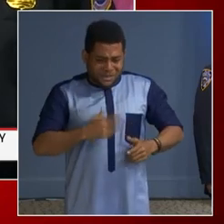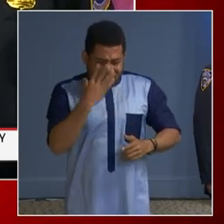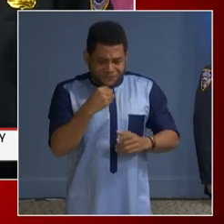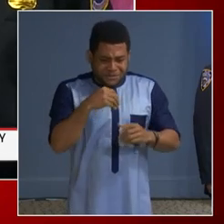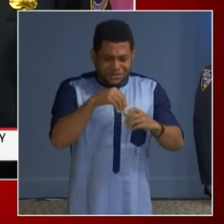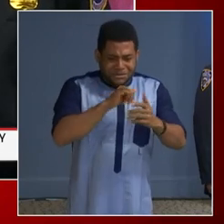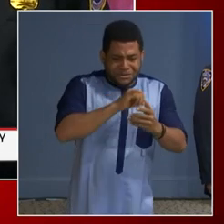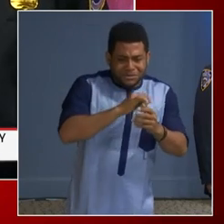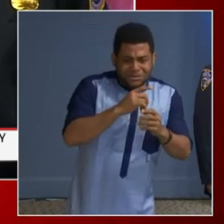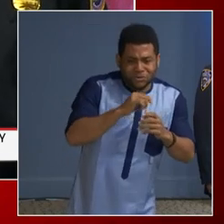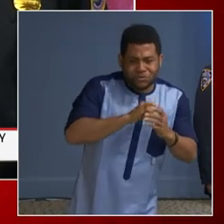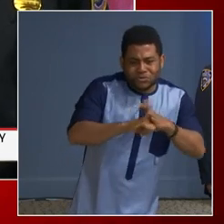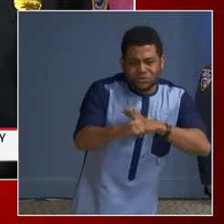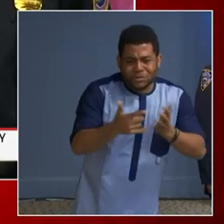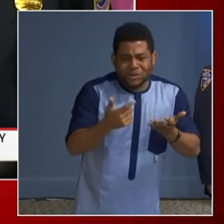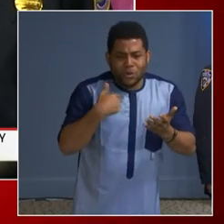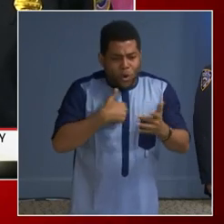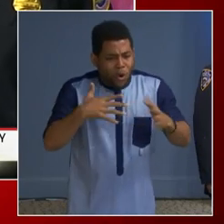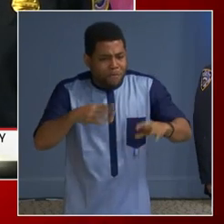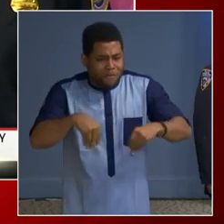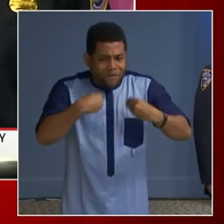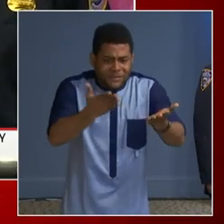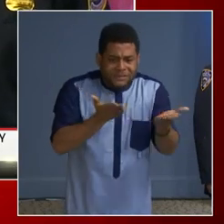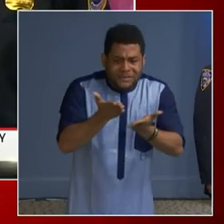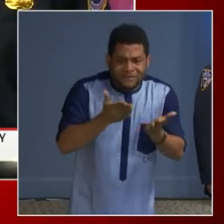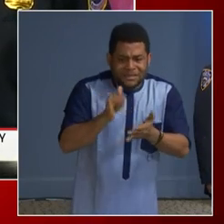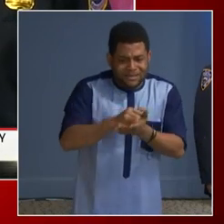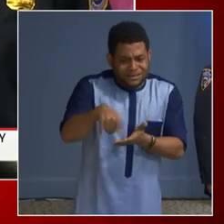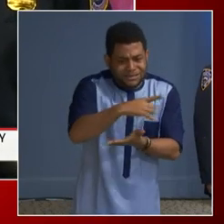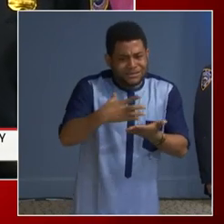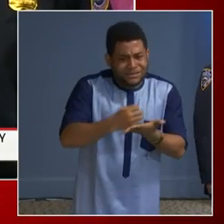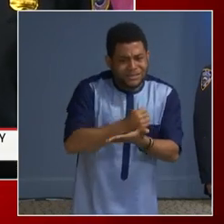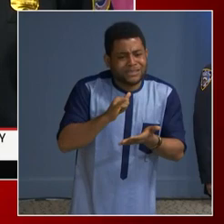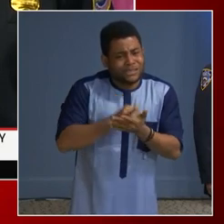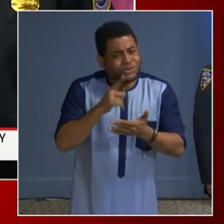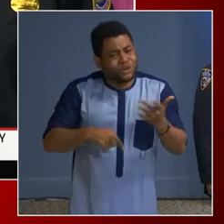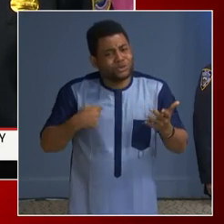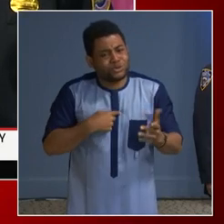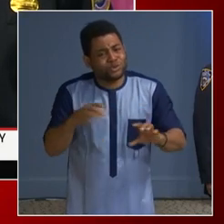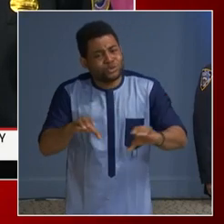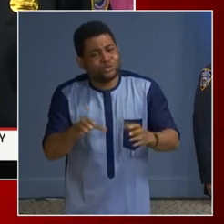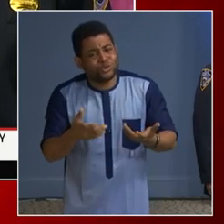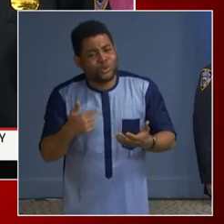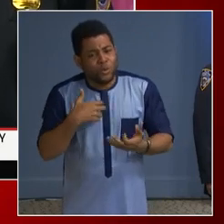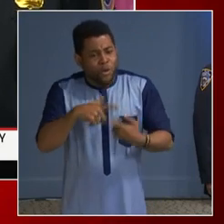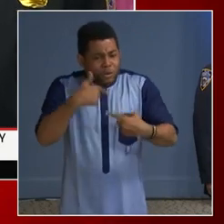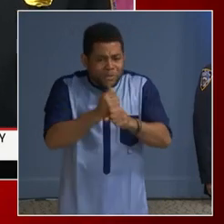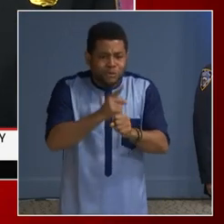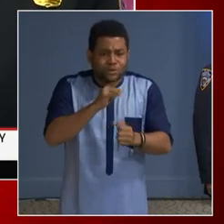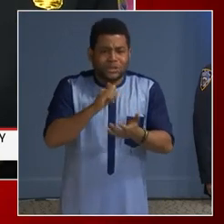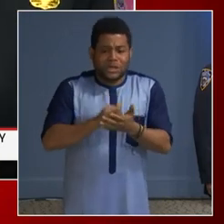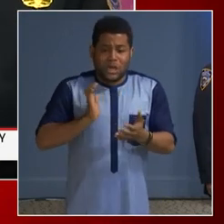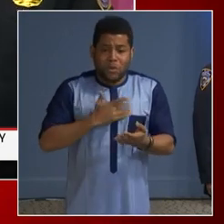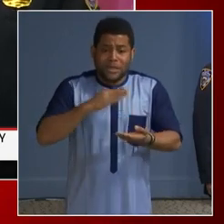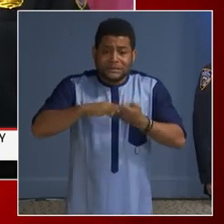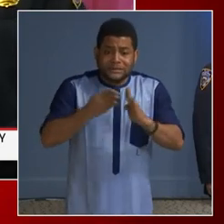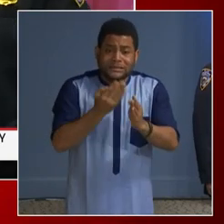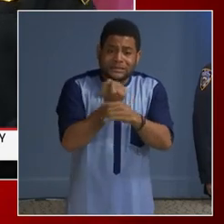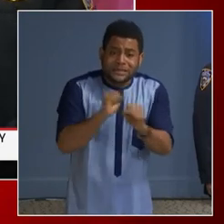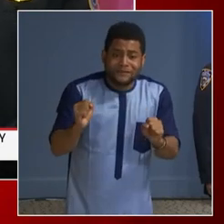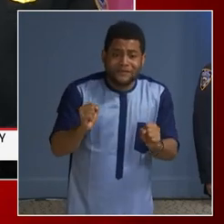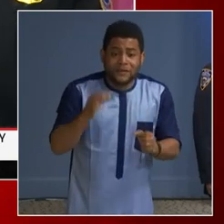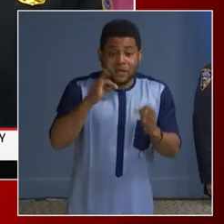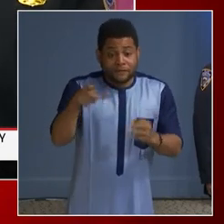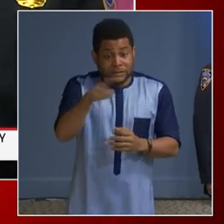not giving them the services that they deserve. We have a right to shelter city. where if you need shelter, we will give you